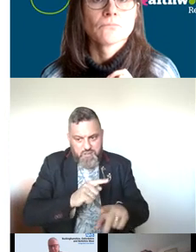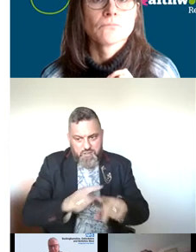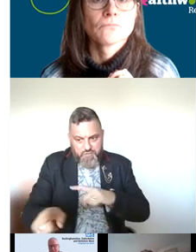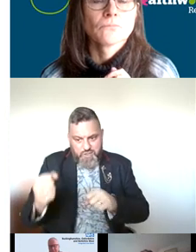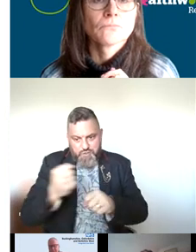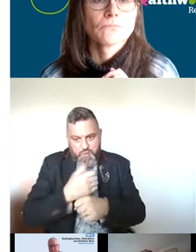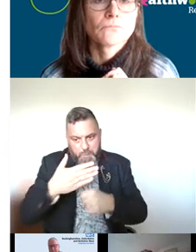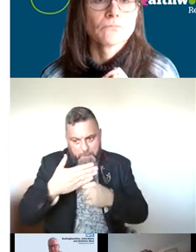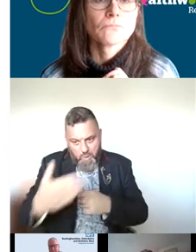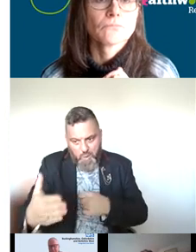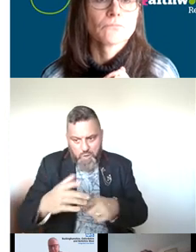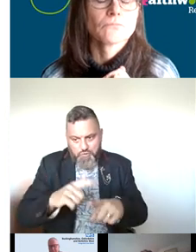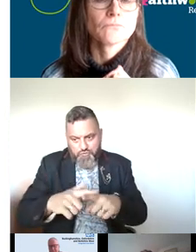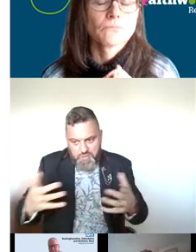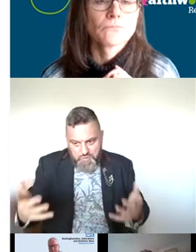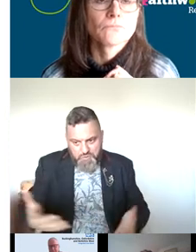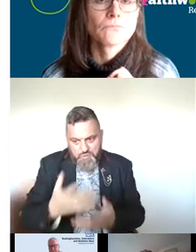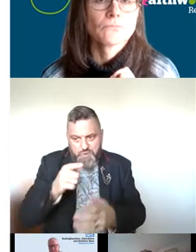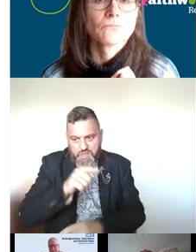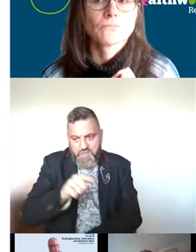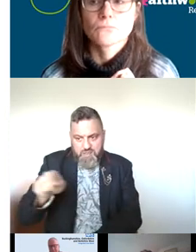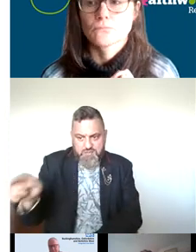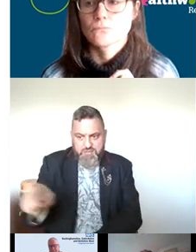more to sort of stimulate some of that